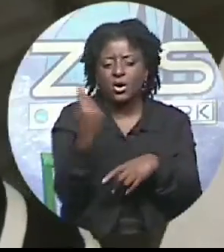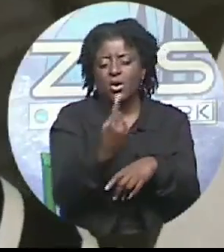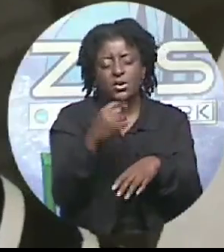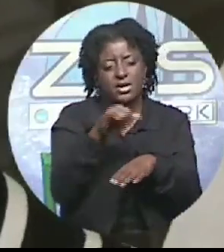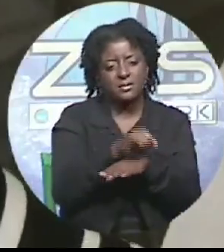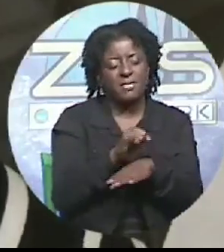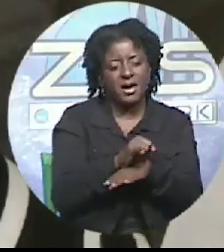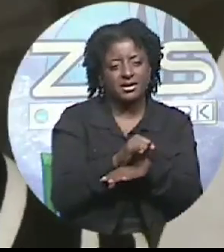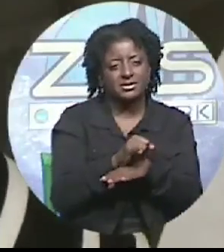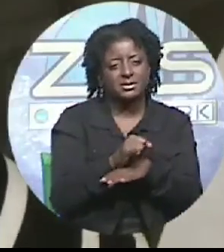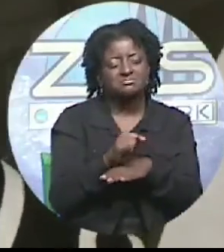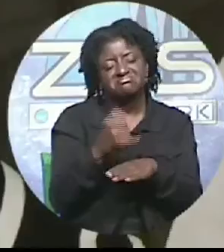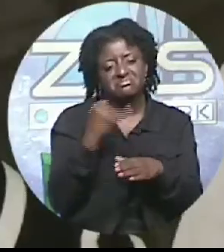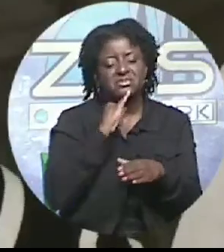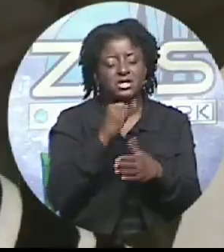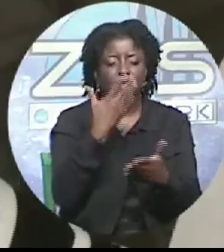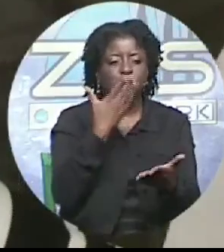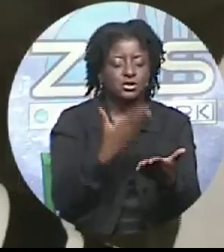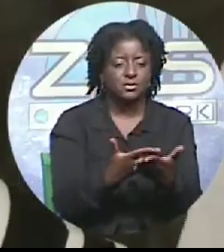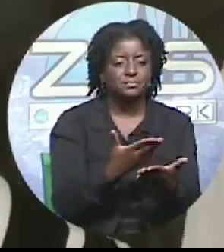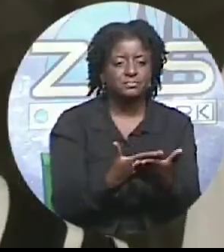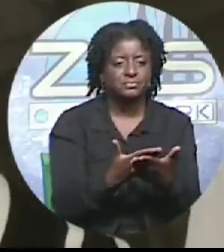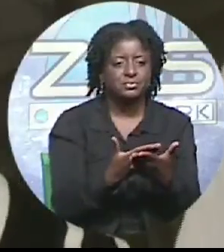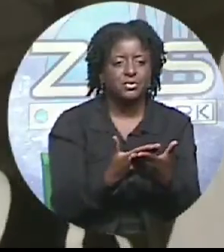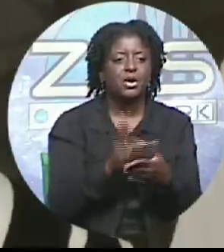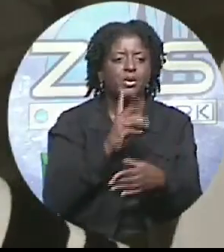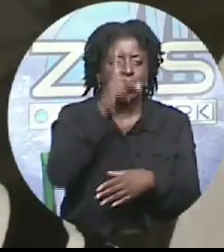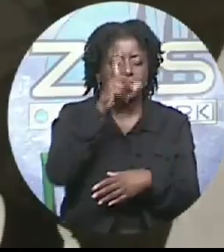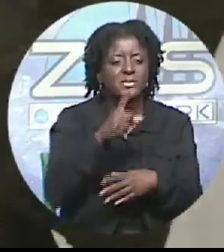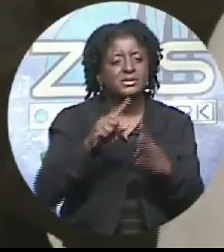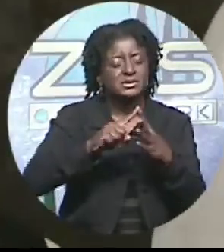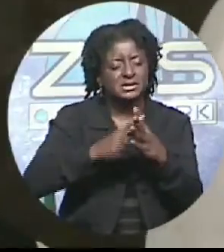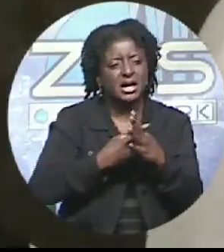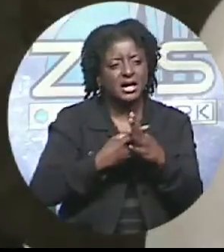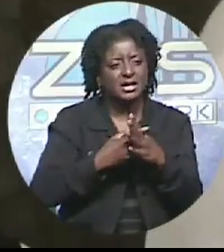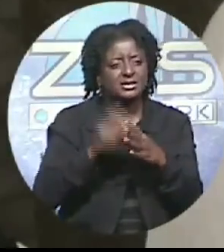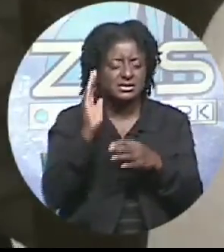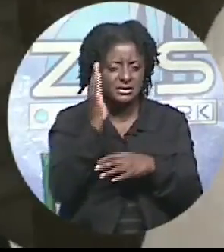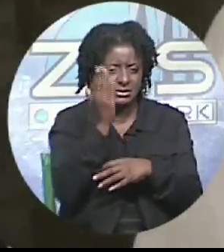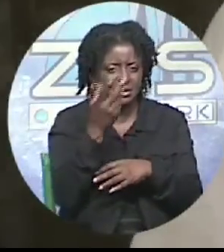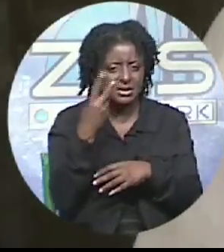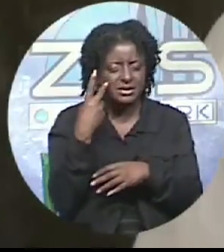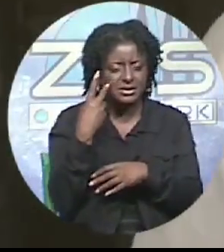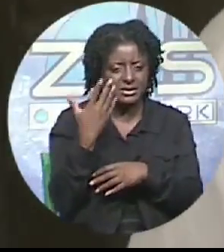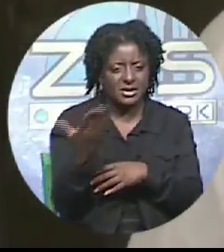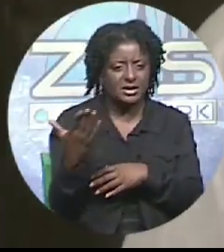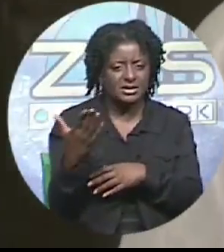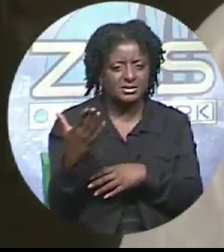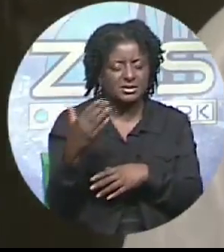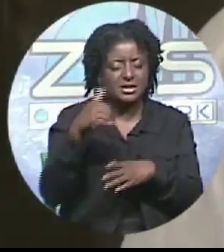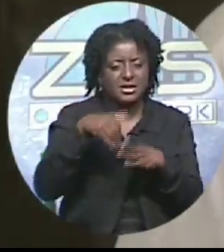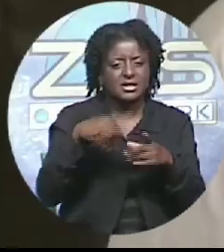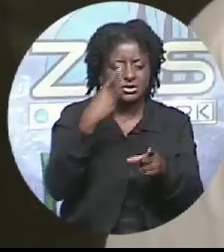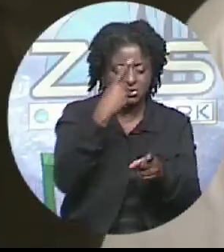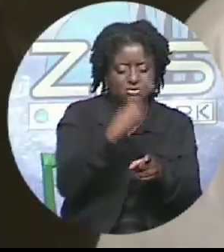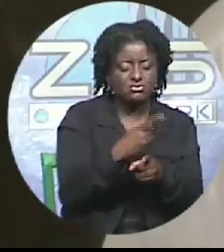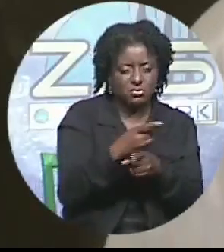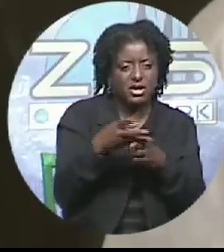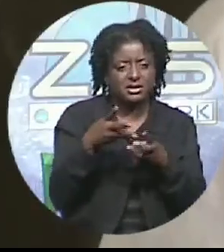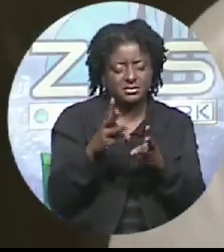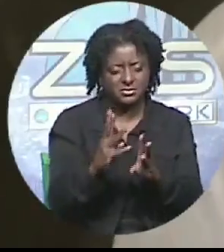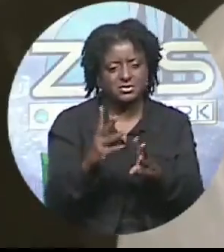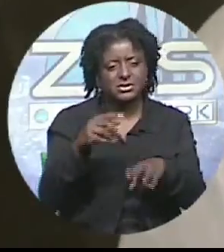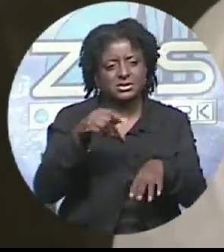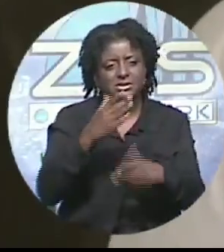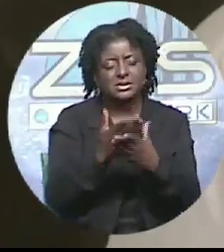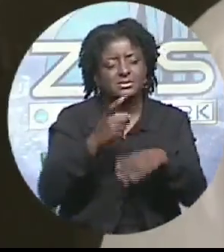have on us is a good one. We can start looking at things in the right light sometime. And